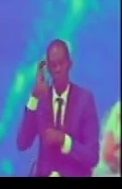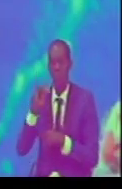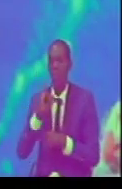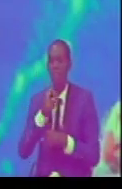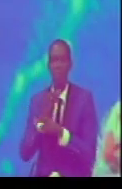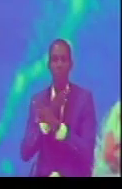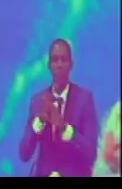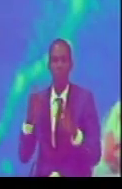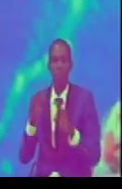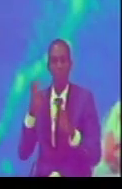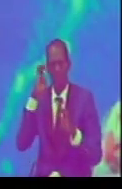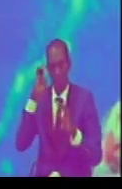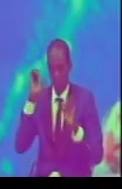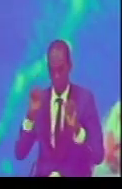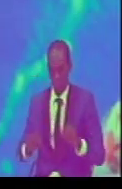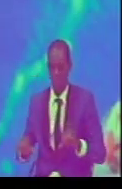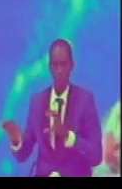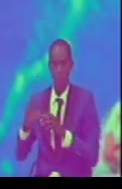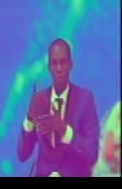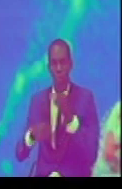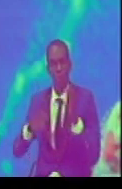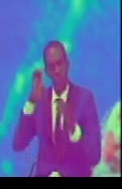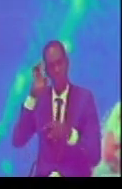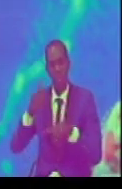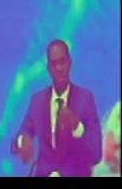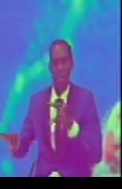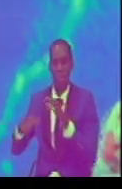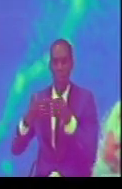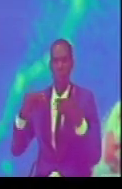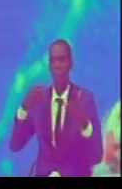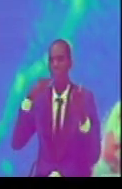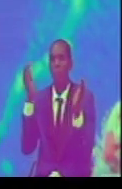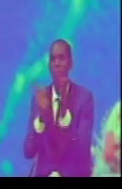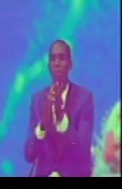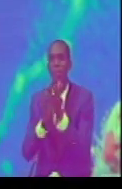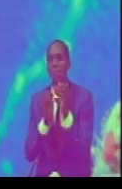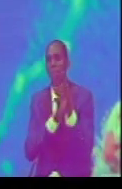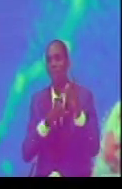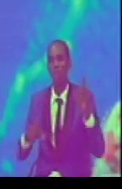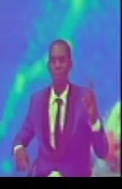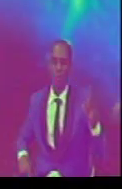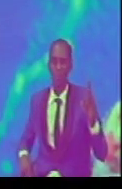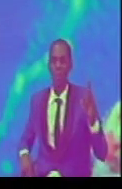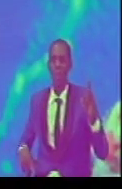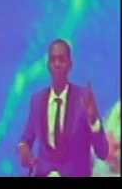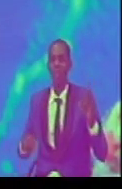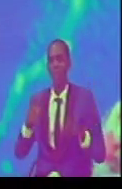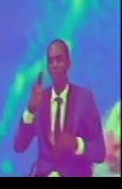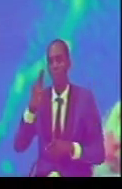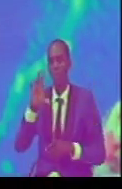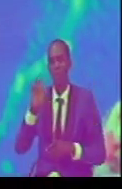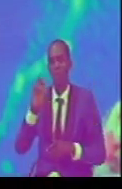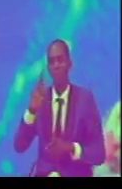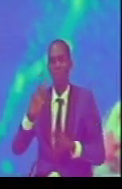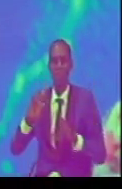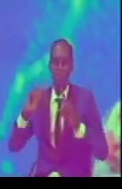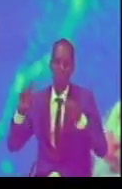prayer of the man of God, God has delivered me. Now I can bend. I can stretch my body. Praise the Lord.